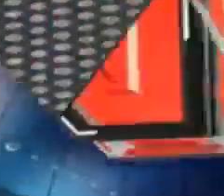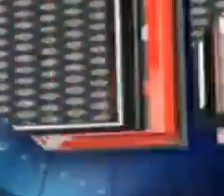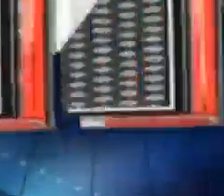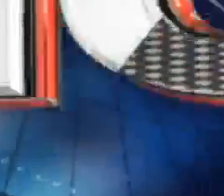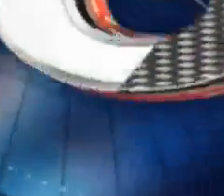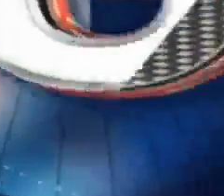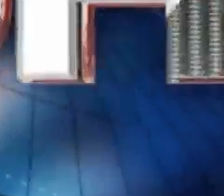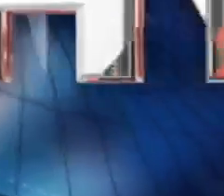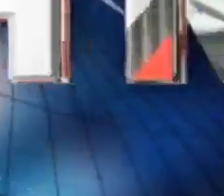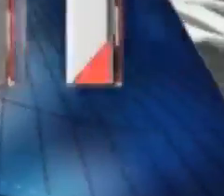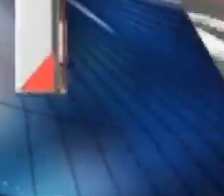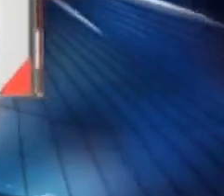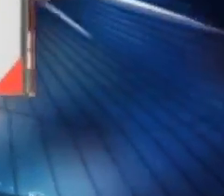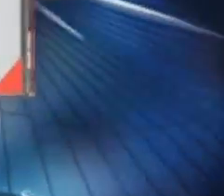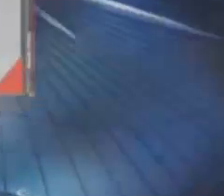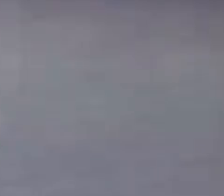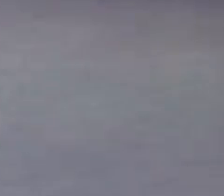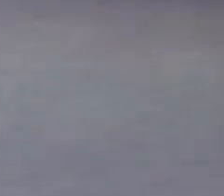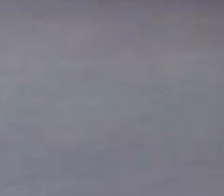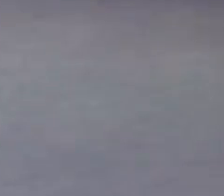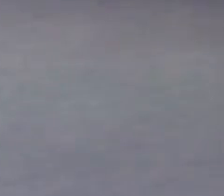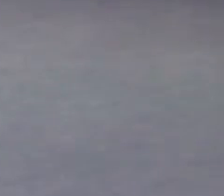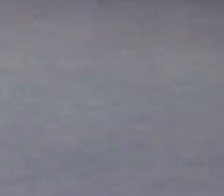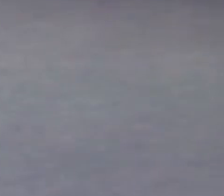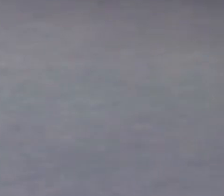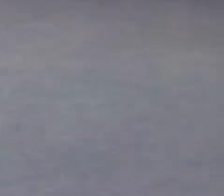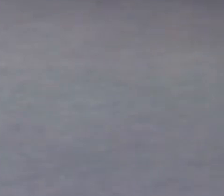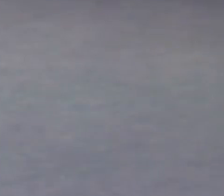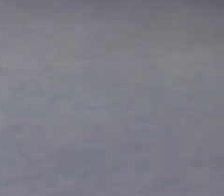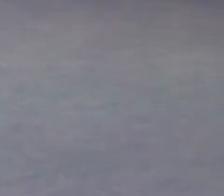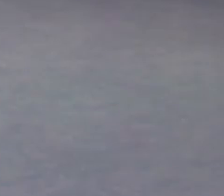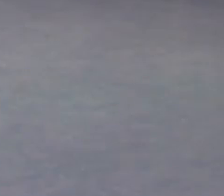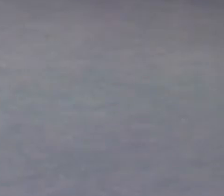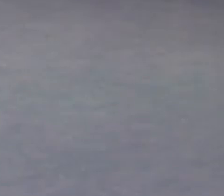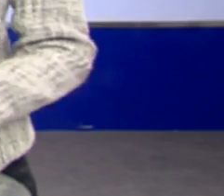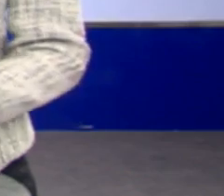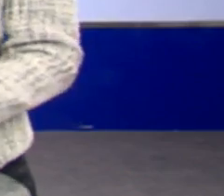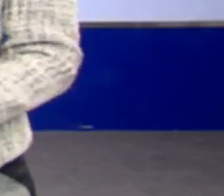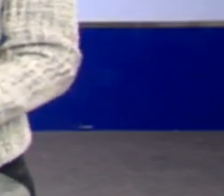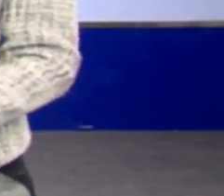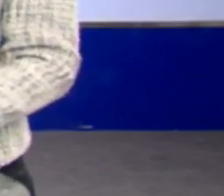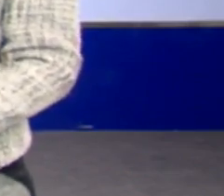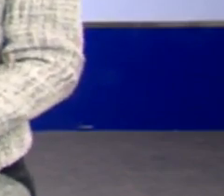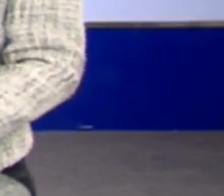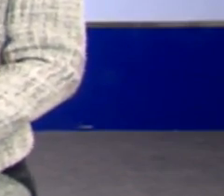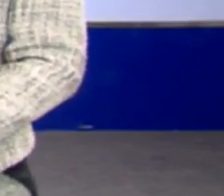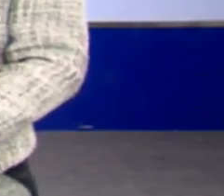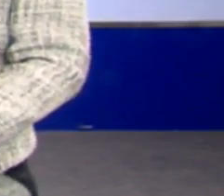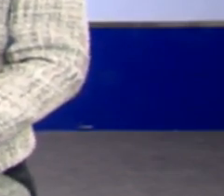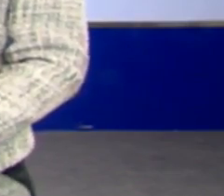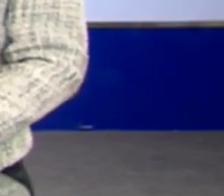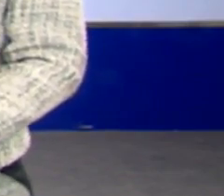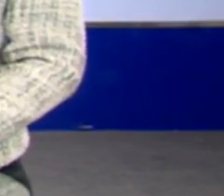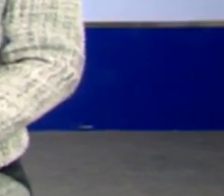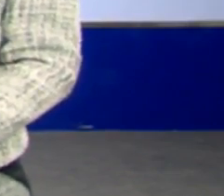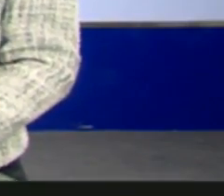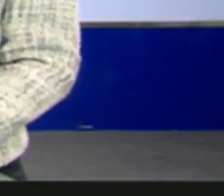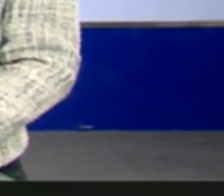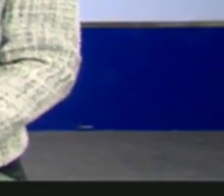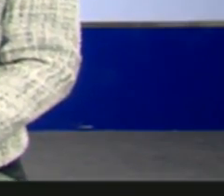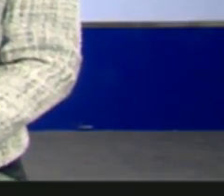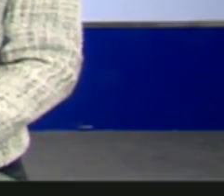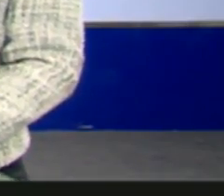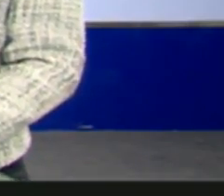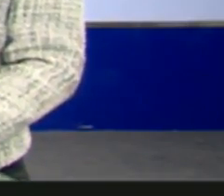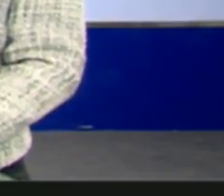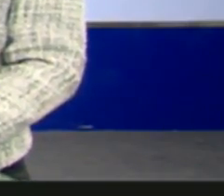NTV Tonight with Mark Masai and Smriti Vidyarthi. We're glad you could join us on NTV Tonight.